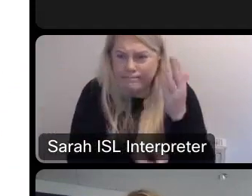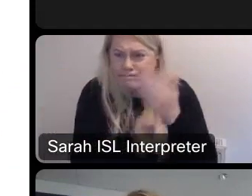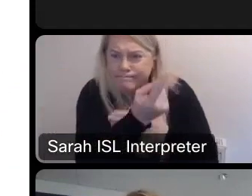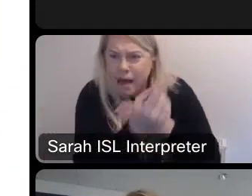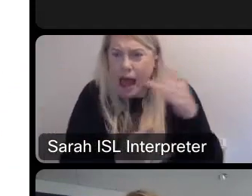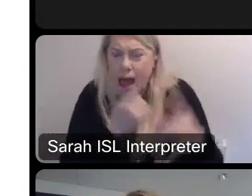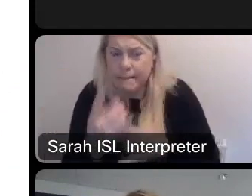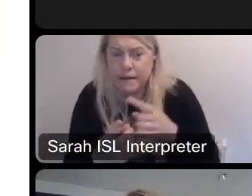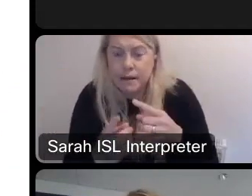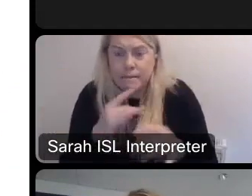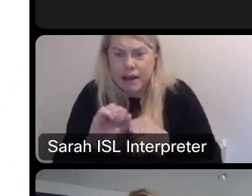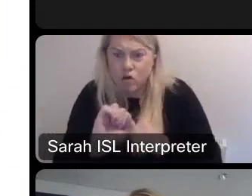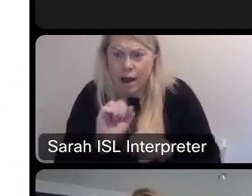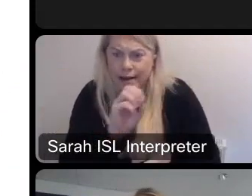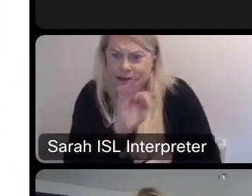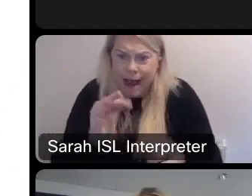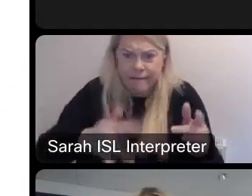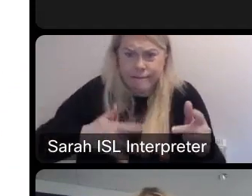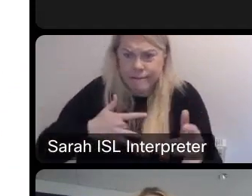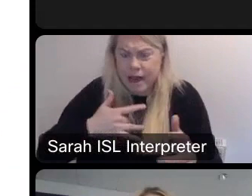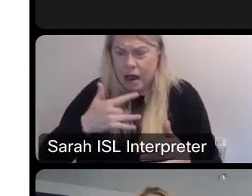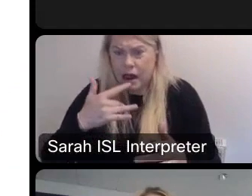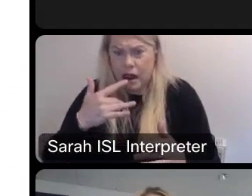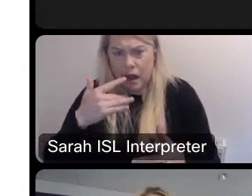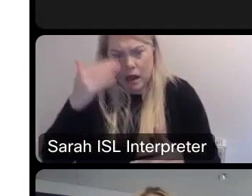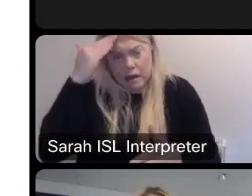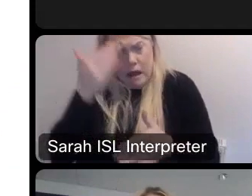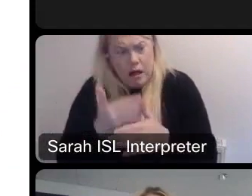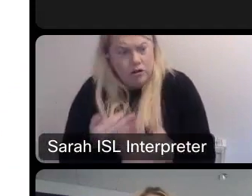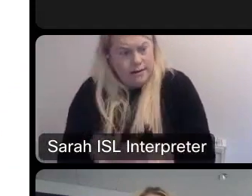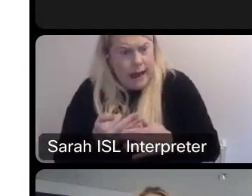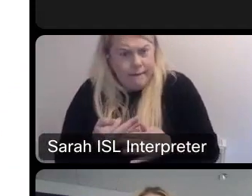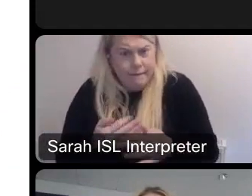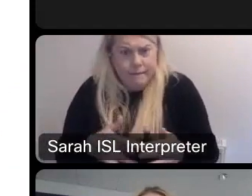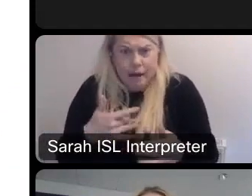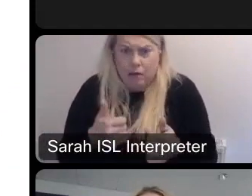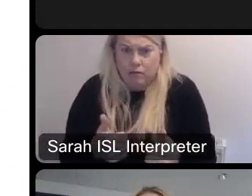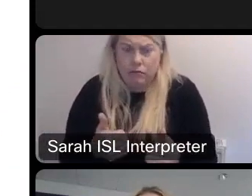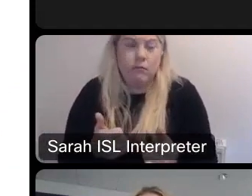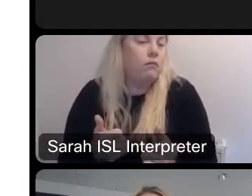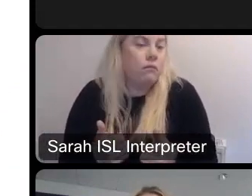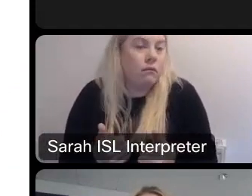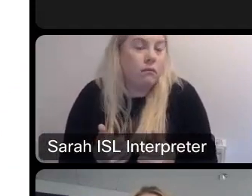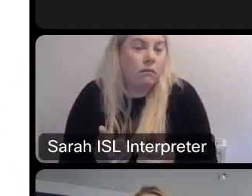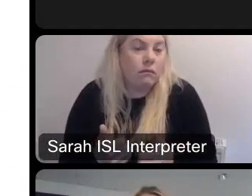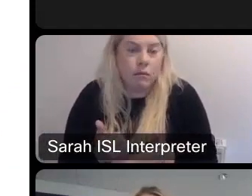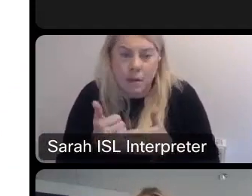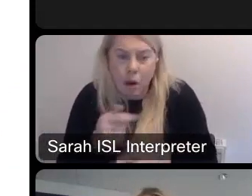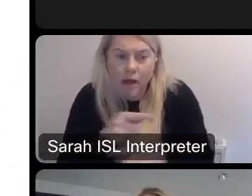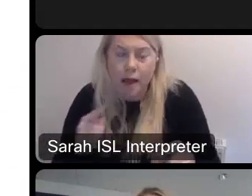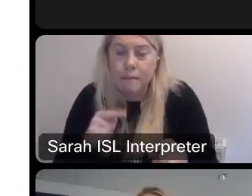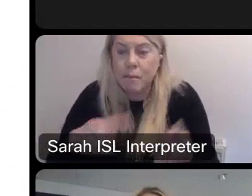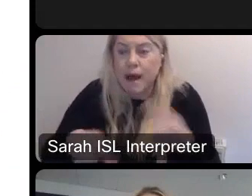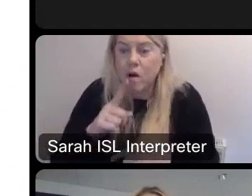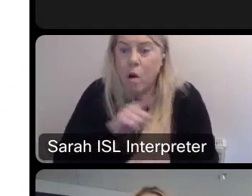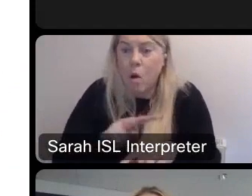that they feel psychologically safe in that, and that we influence culture around that. We have over 150,000 staff in